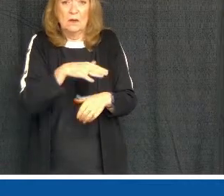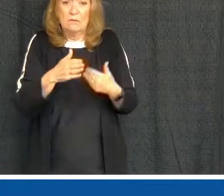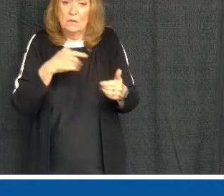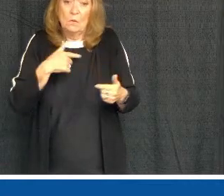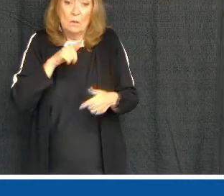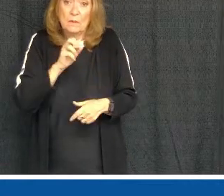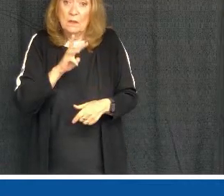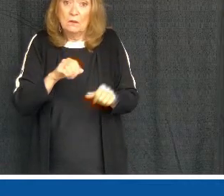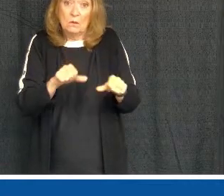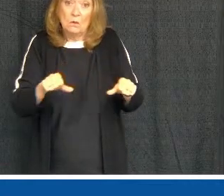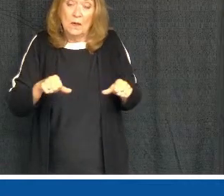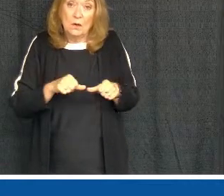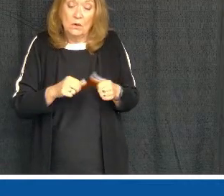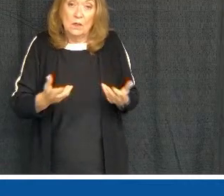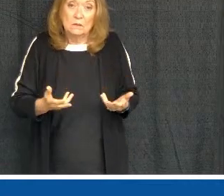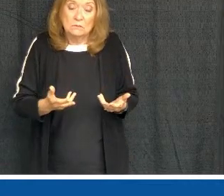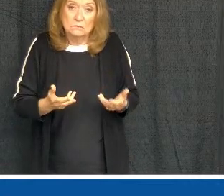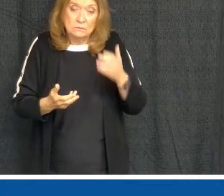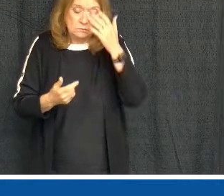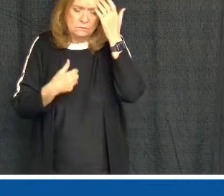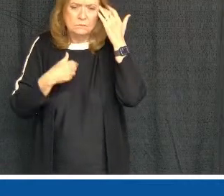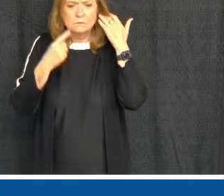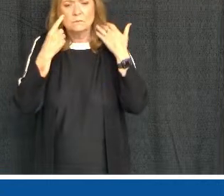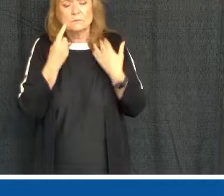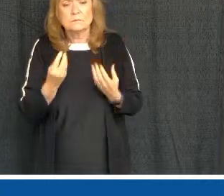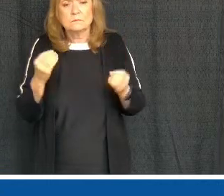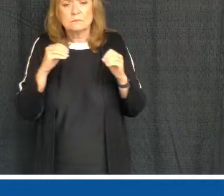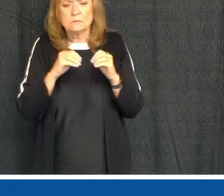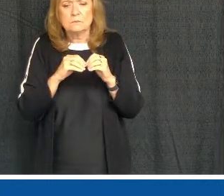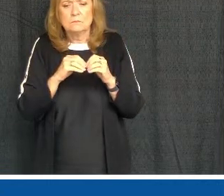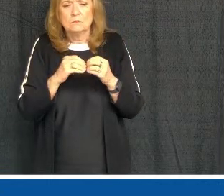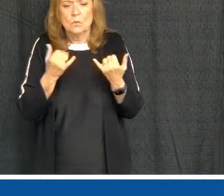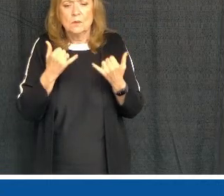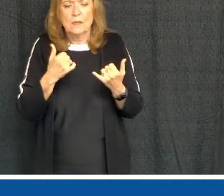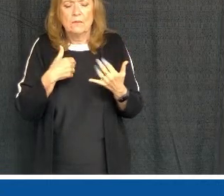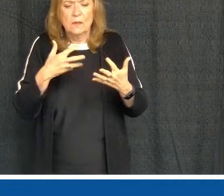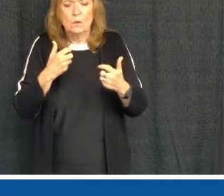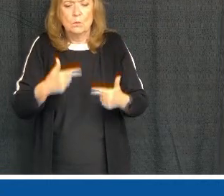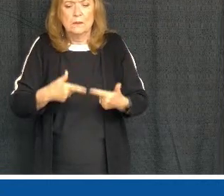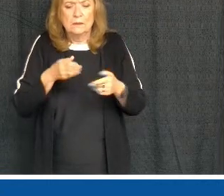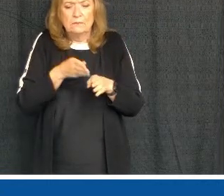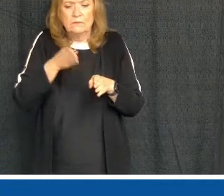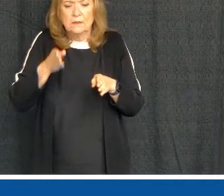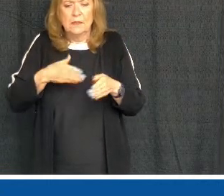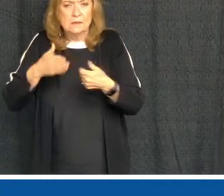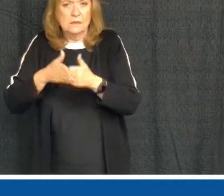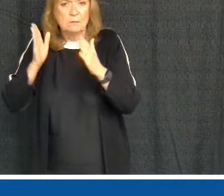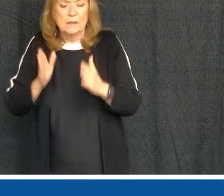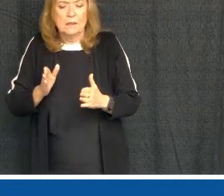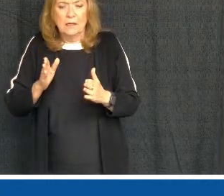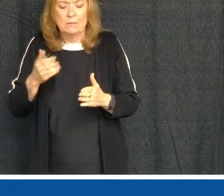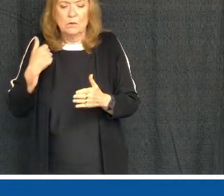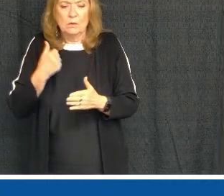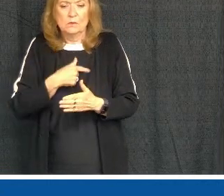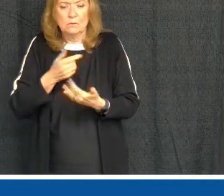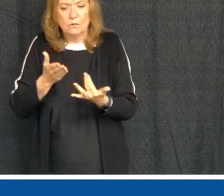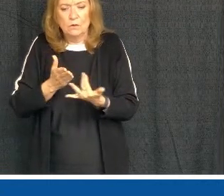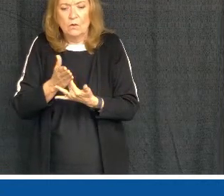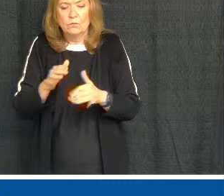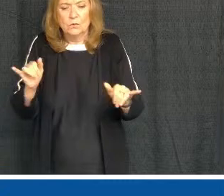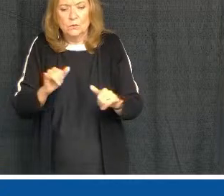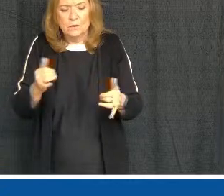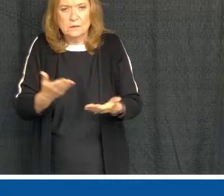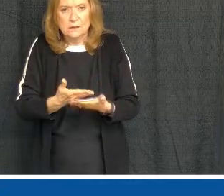area. I think more now that I want to live next to my neighbor, that we've kind of went through kind of the same